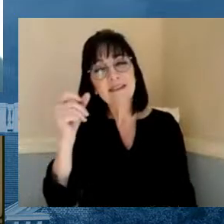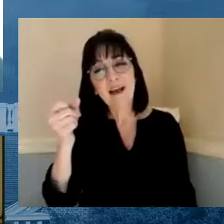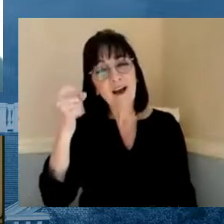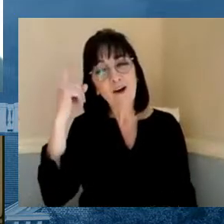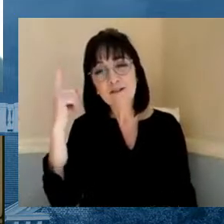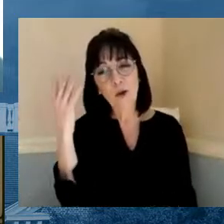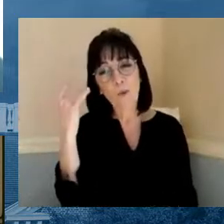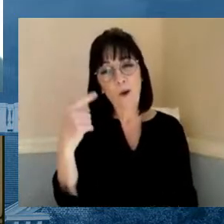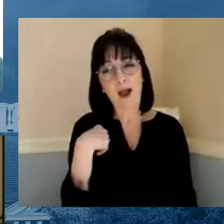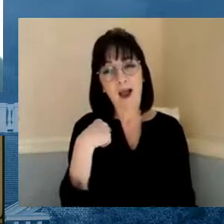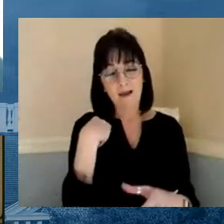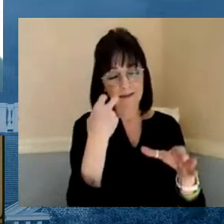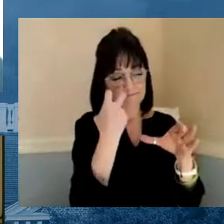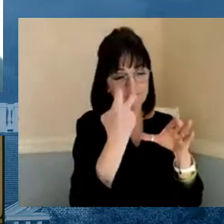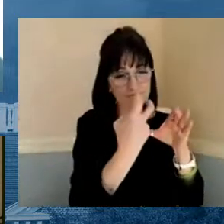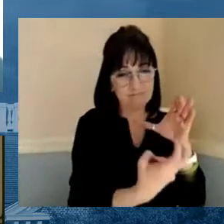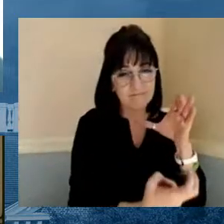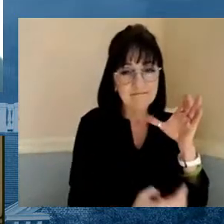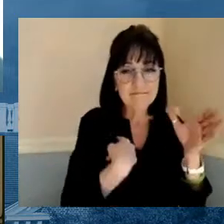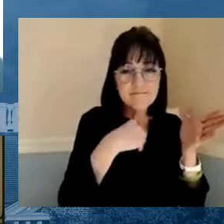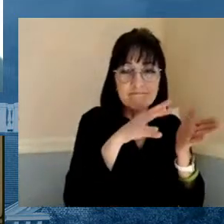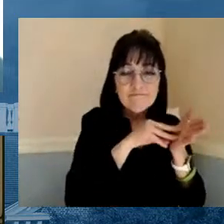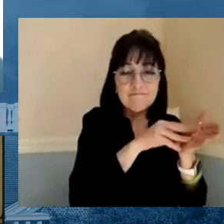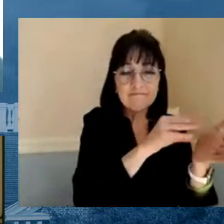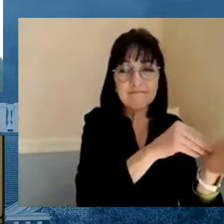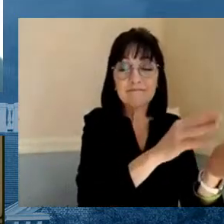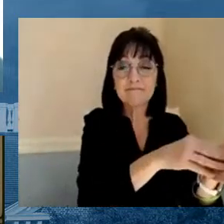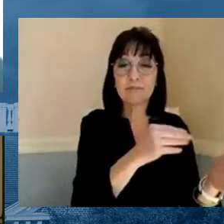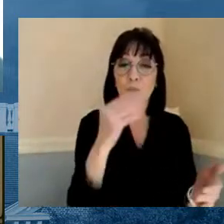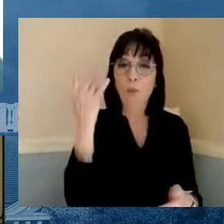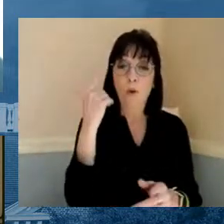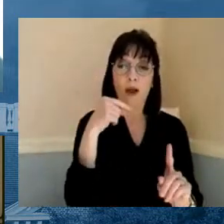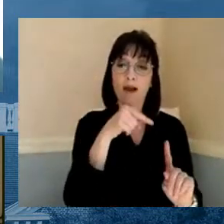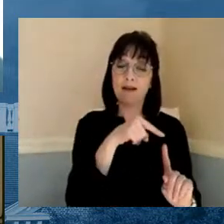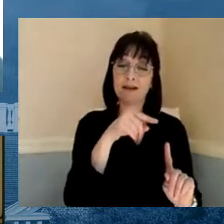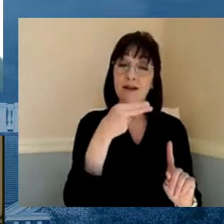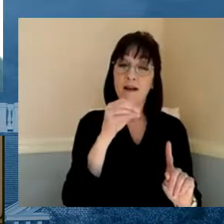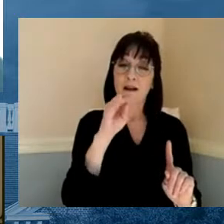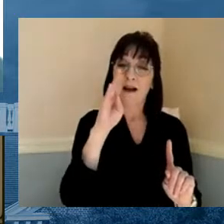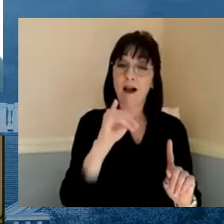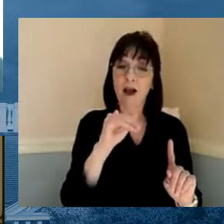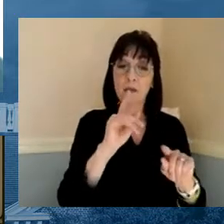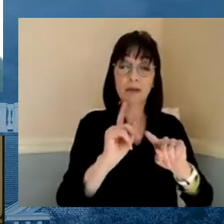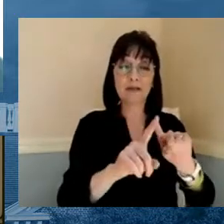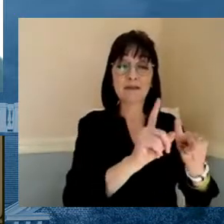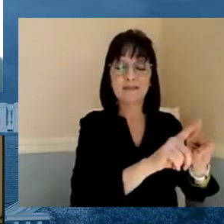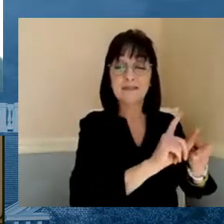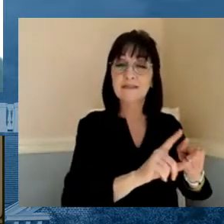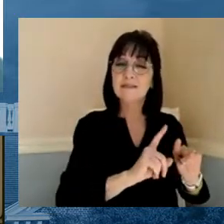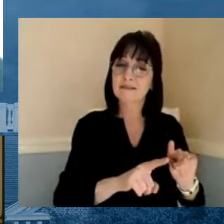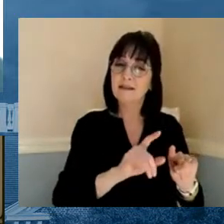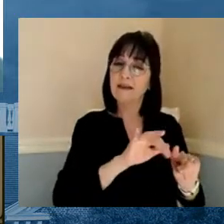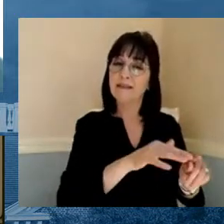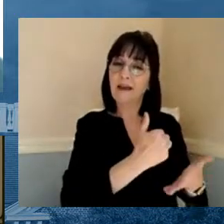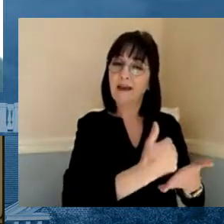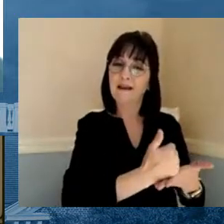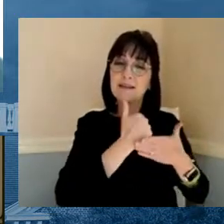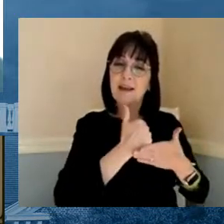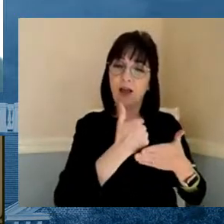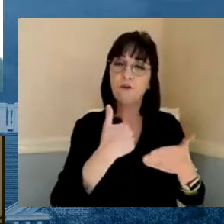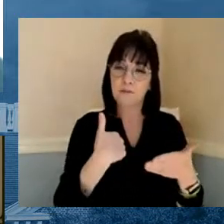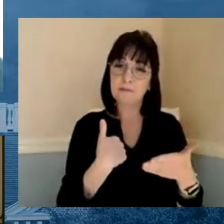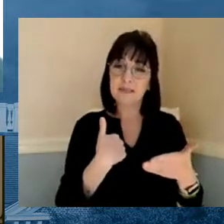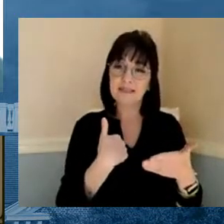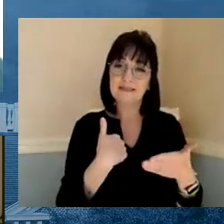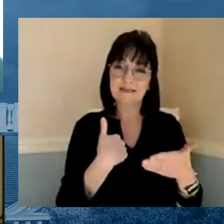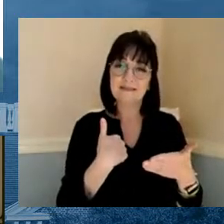Unknowingly, these hobbies have opened up doors, if not windows, or windows, if not doors. A window